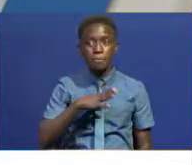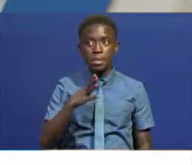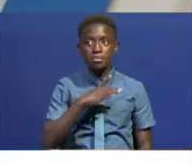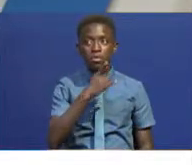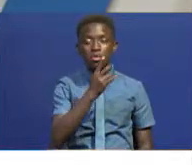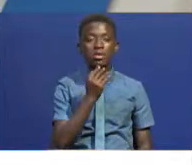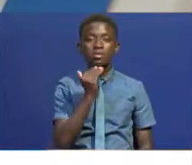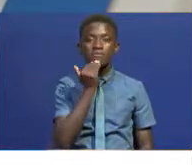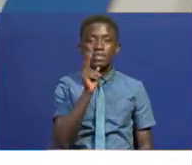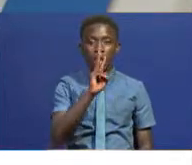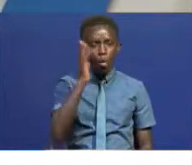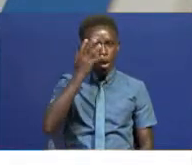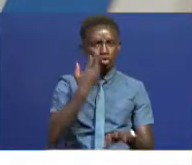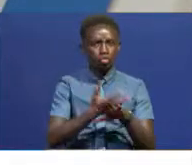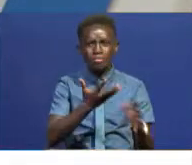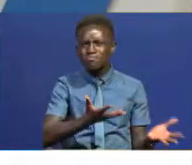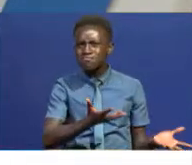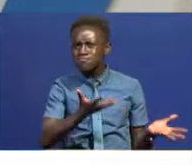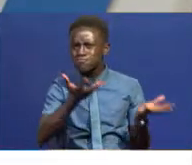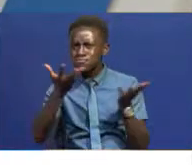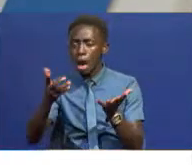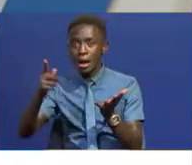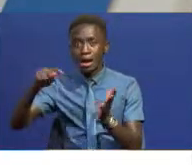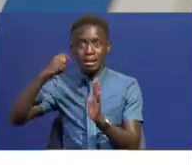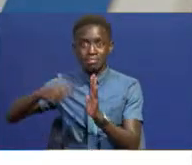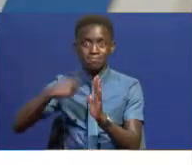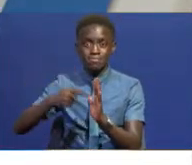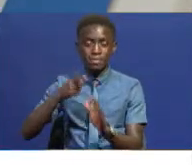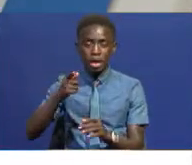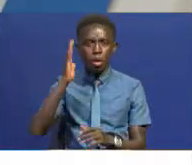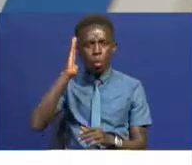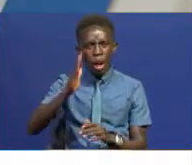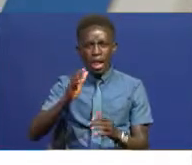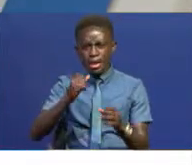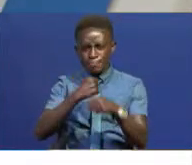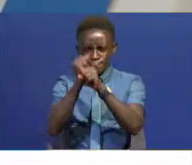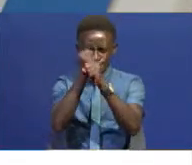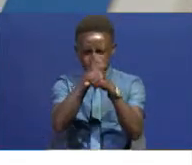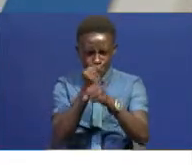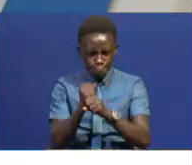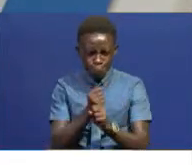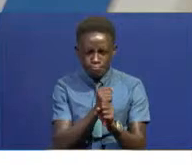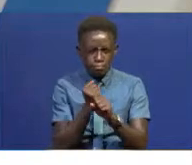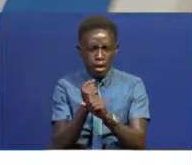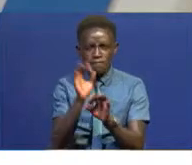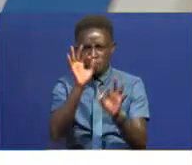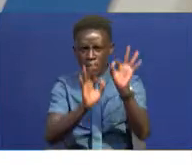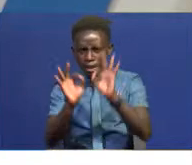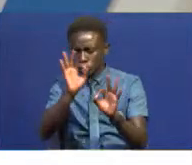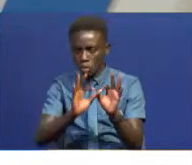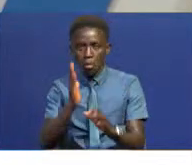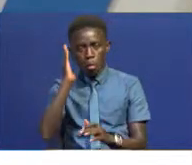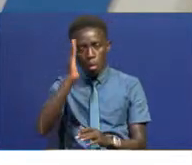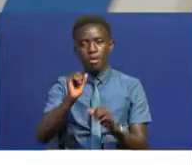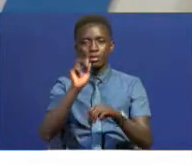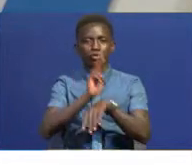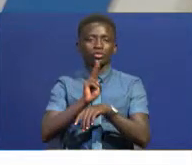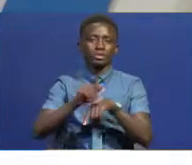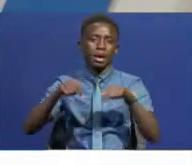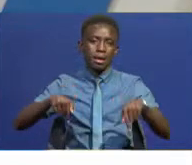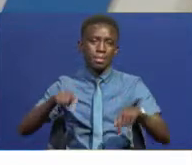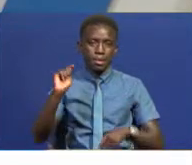rocks to that granite processing plant. It will be added value and shall be used here locally.